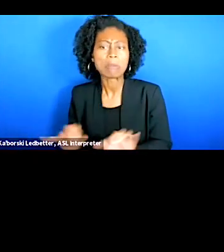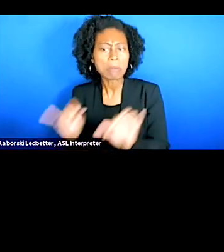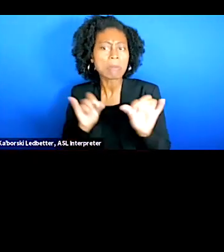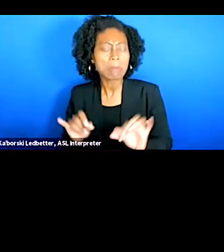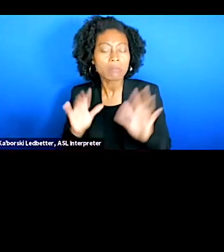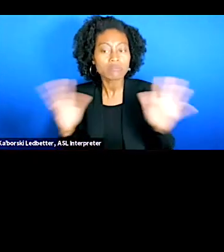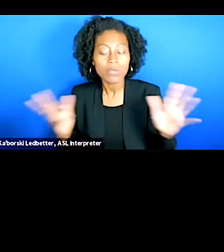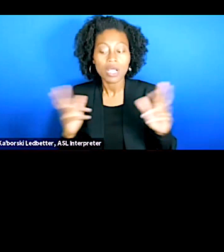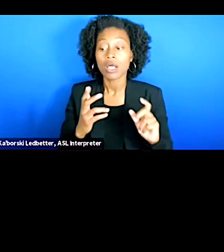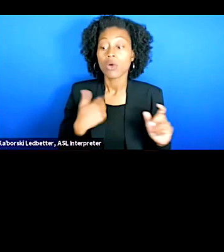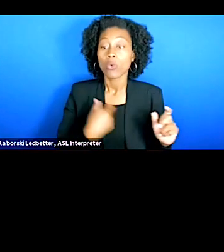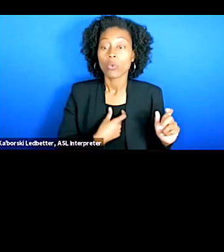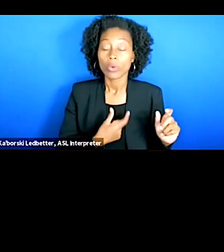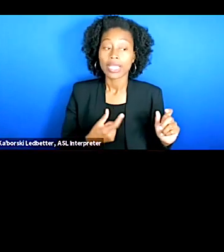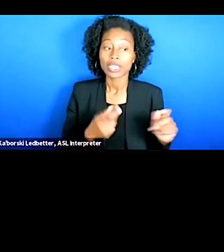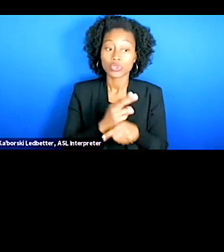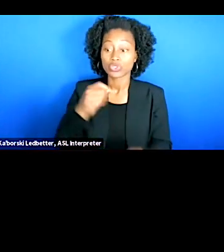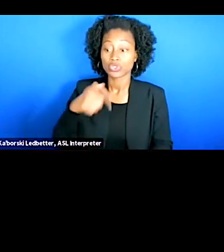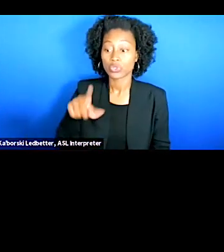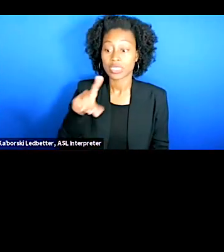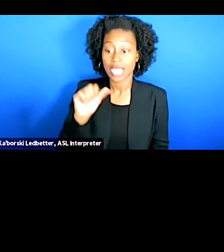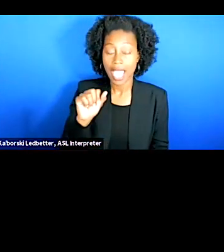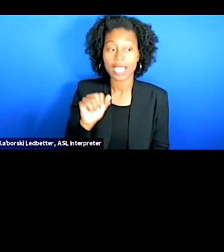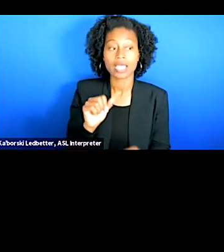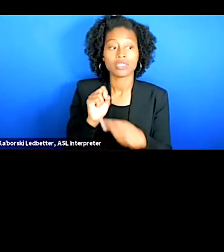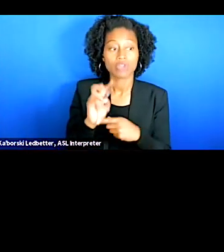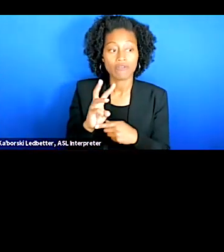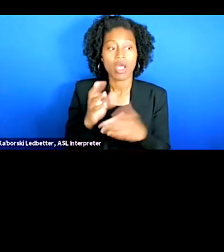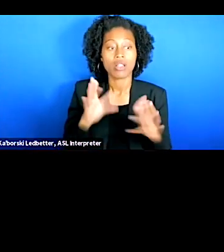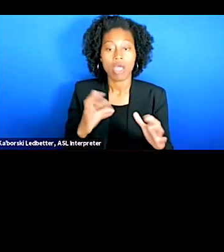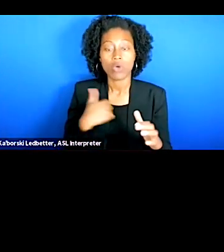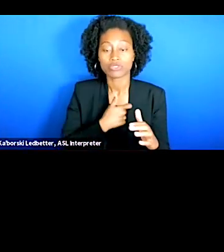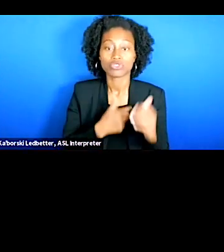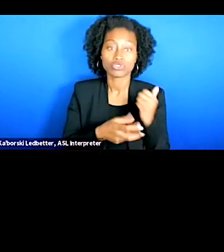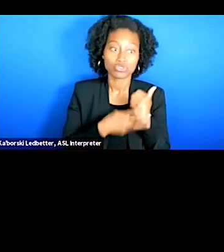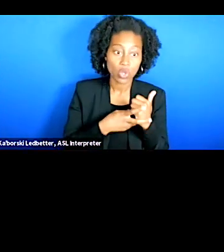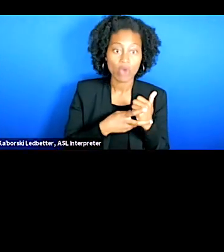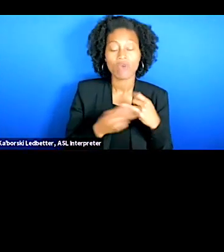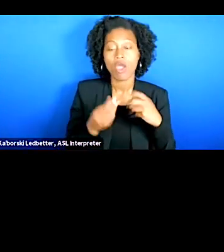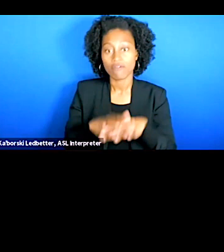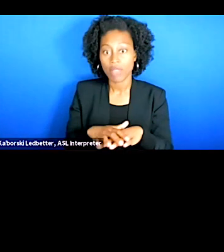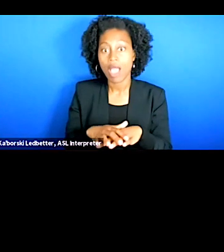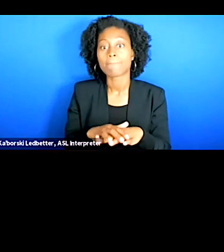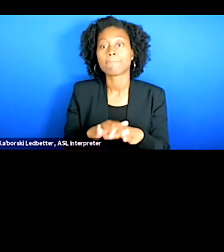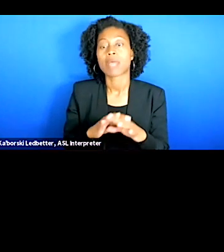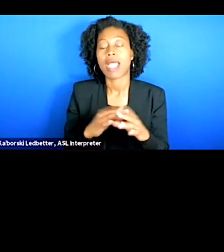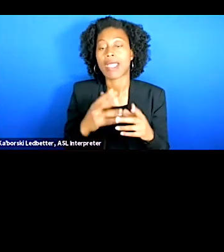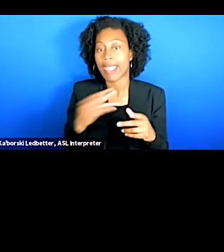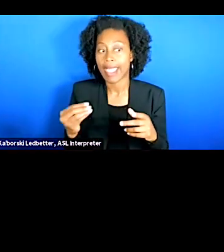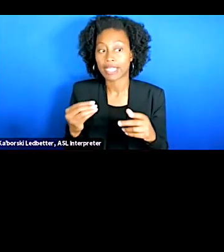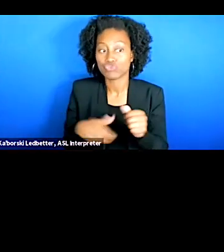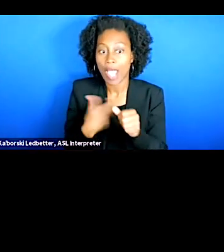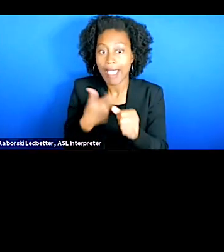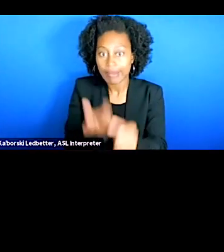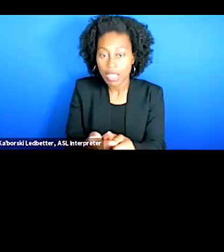allows us to store, organize, and track a complex hierarchy of primary and secondary codes.